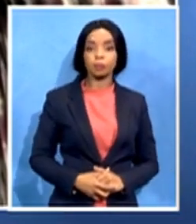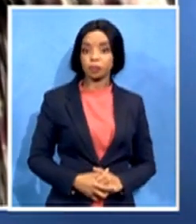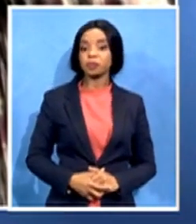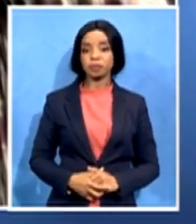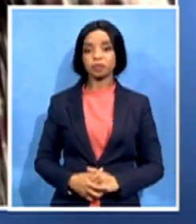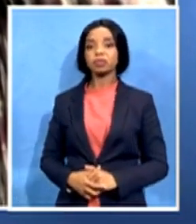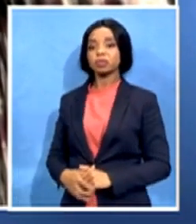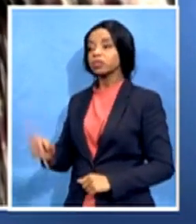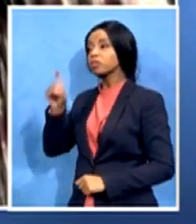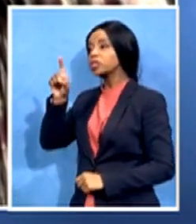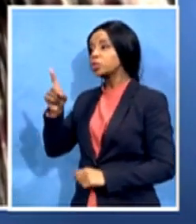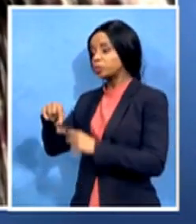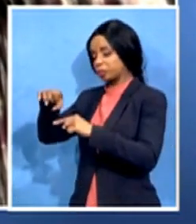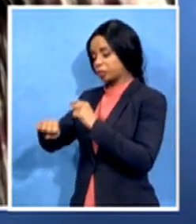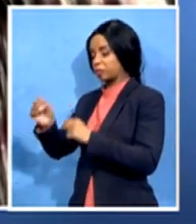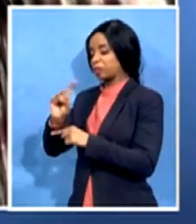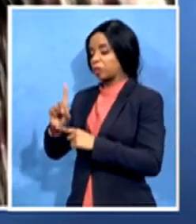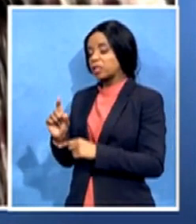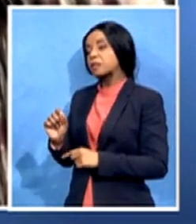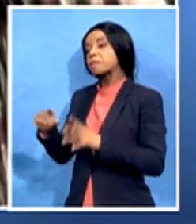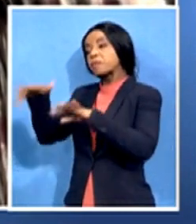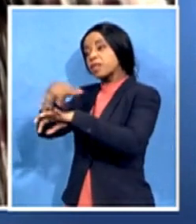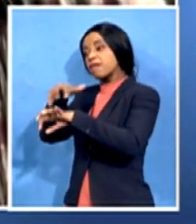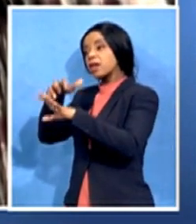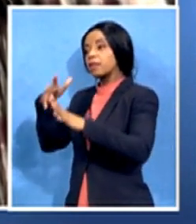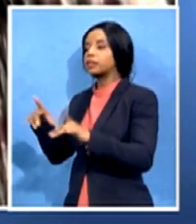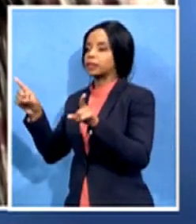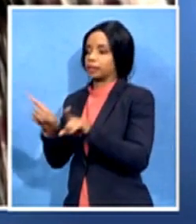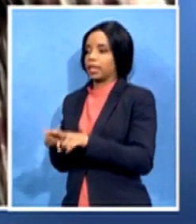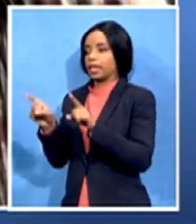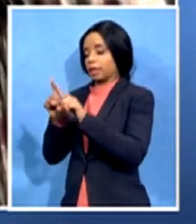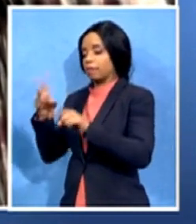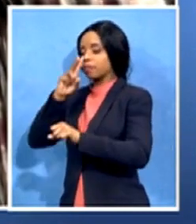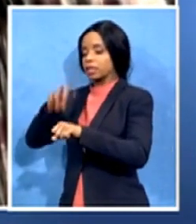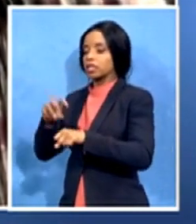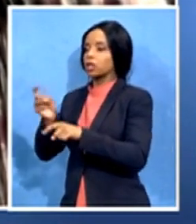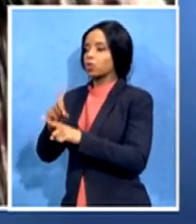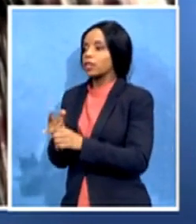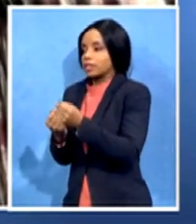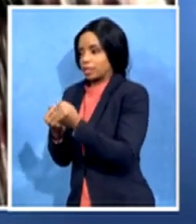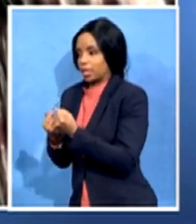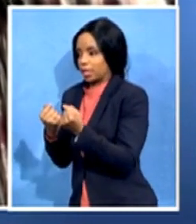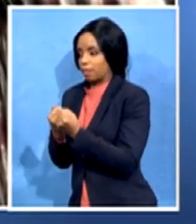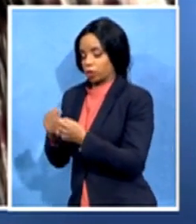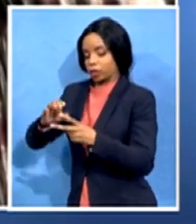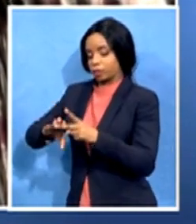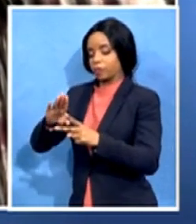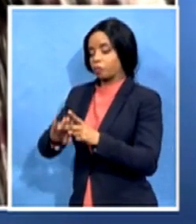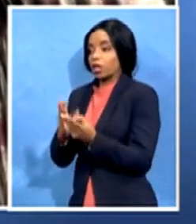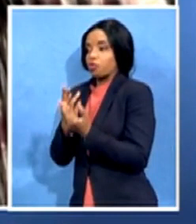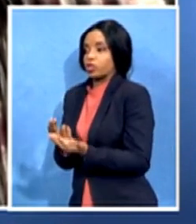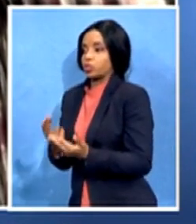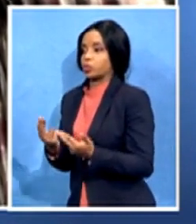of support as well and resources. And in particular, there's something called this microchip embedded